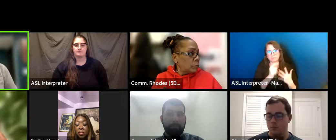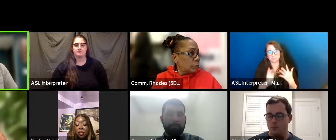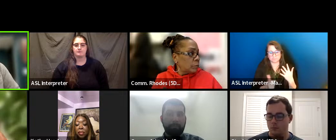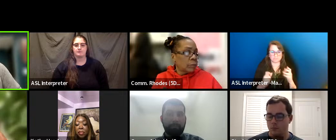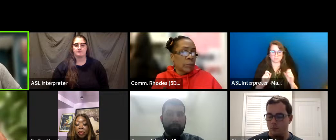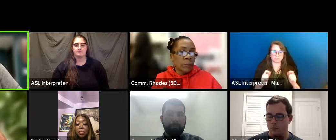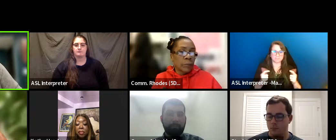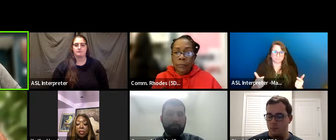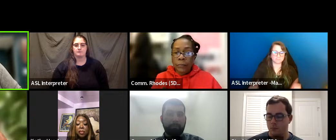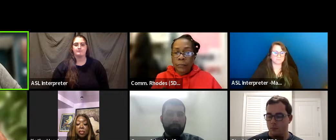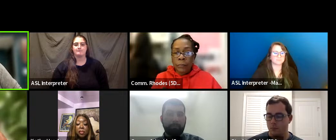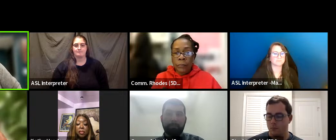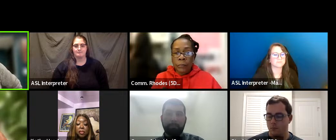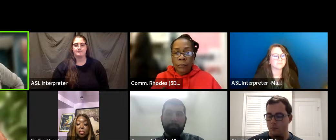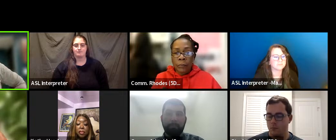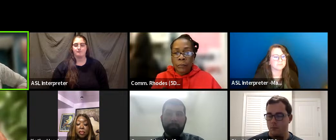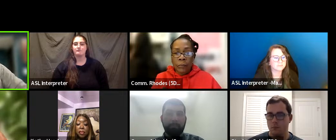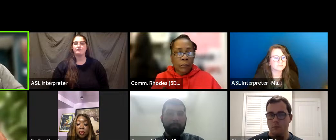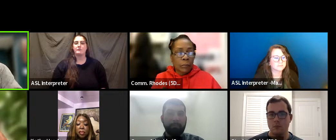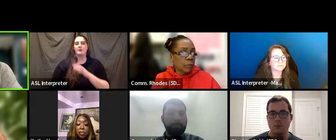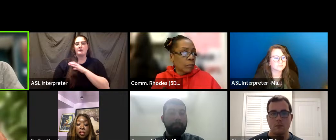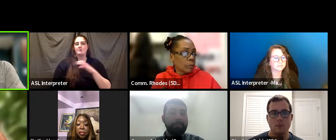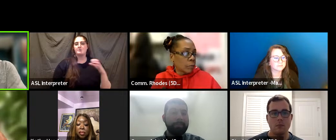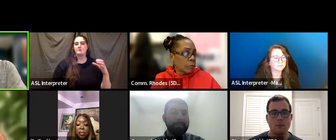Okay, Commissioner Arbuckle.